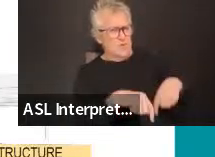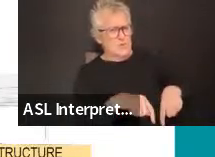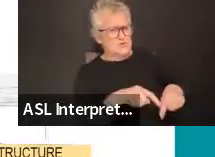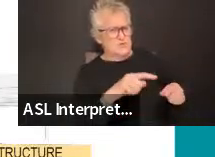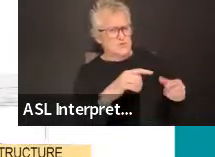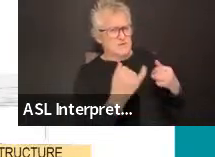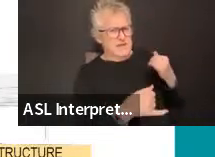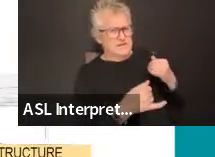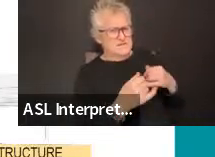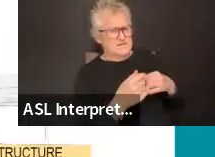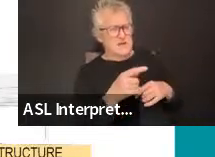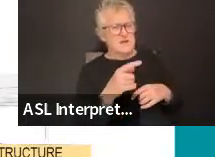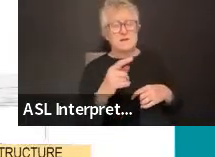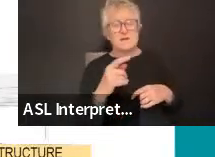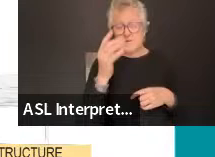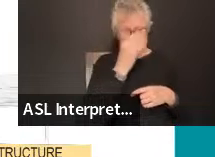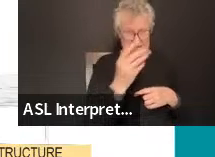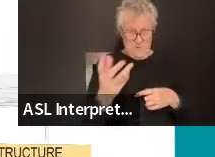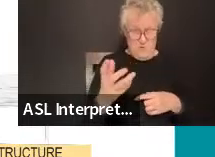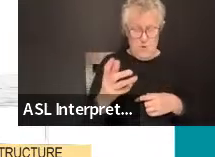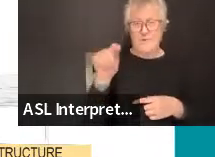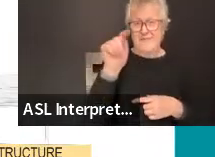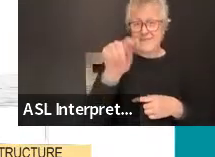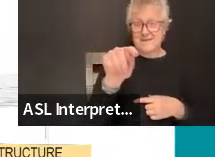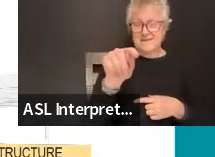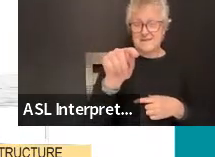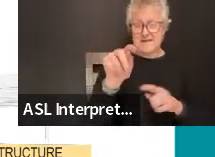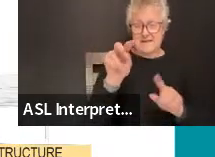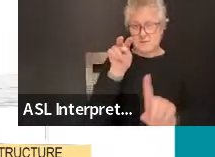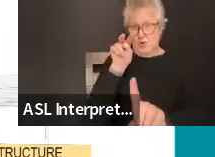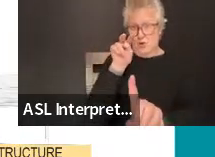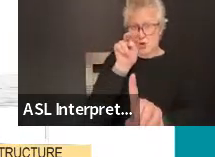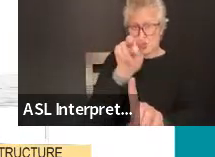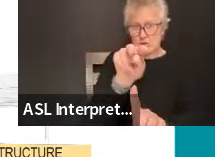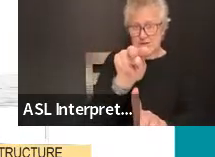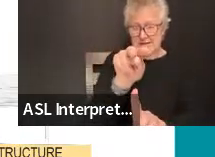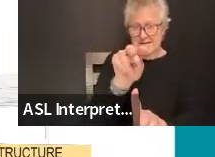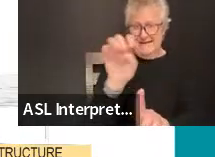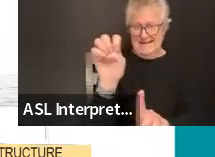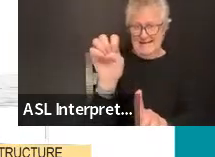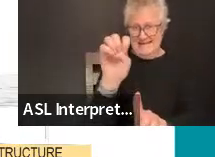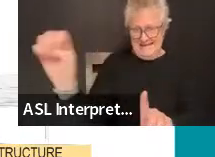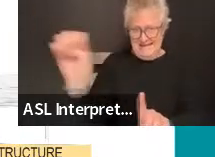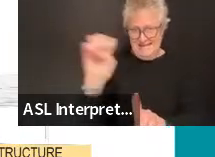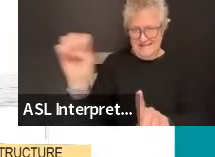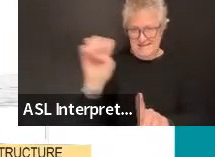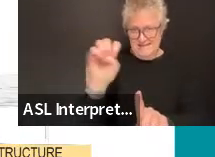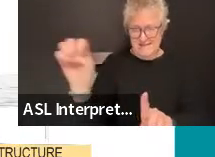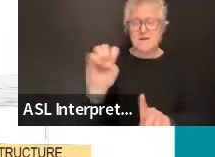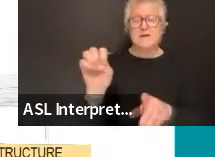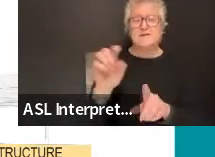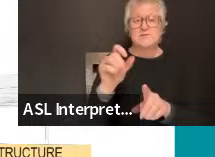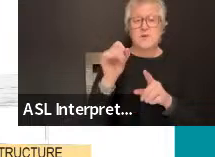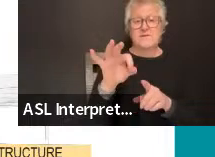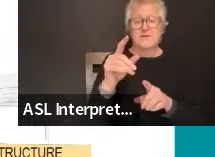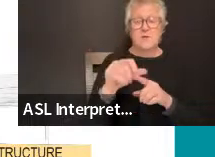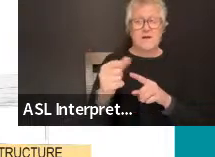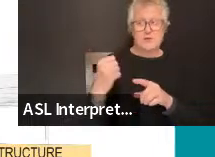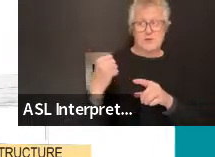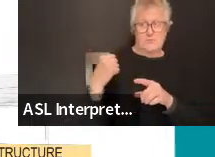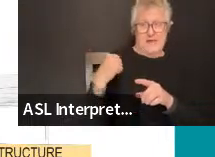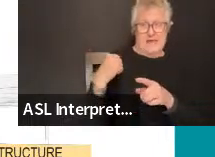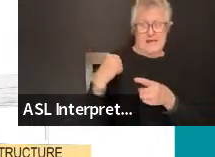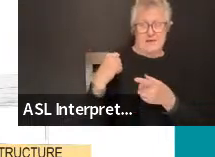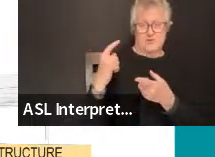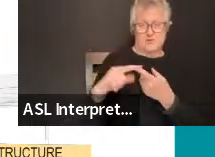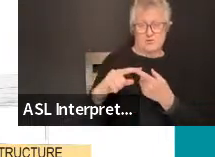is looking east. So if you had your back to the Vancouver waterfront development, and looking beyond